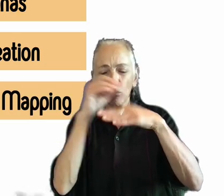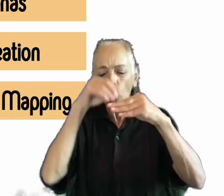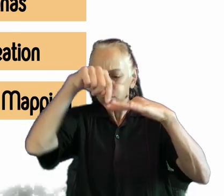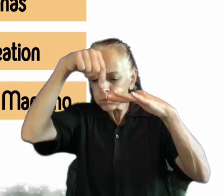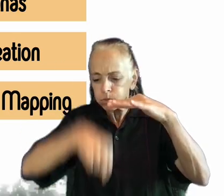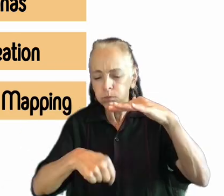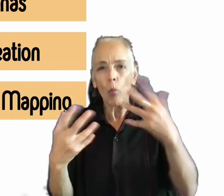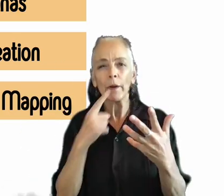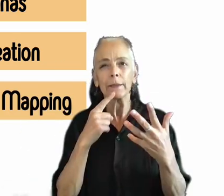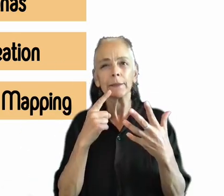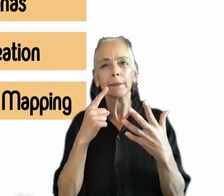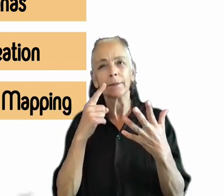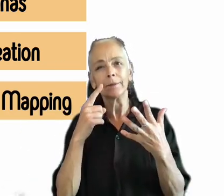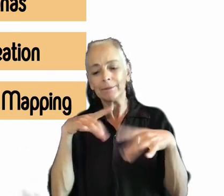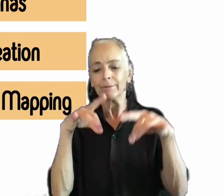discovery research